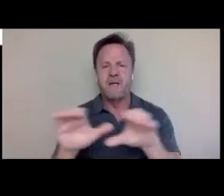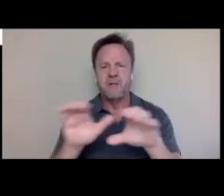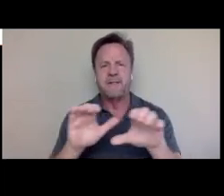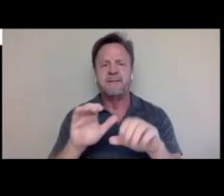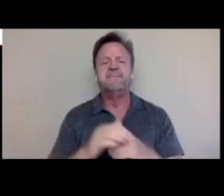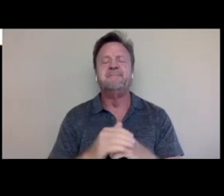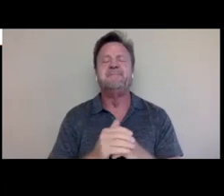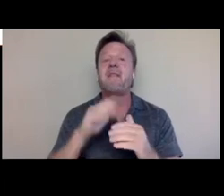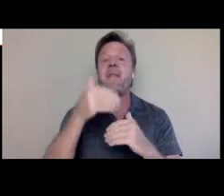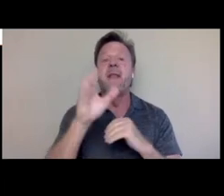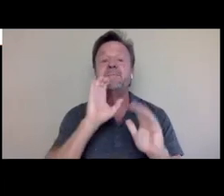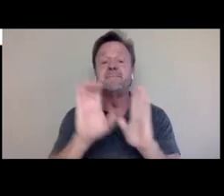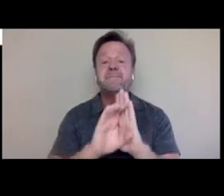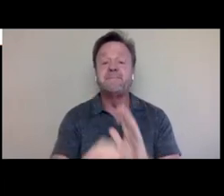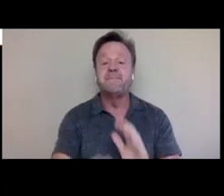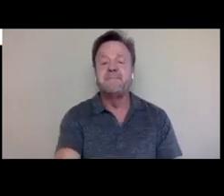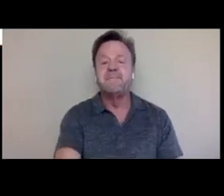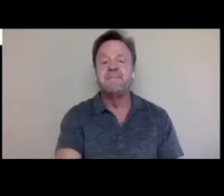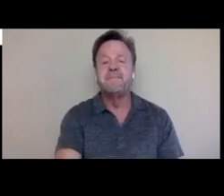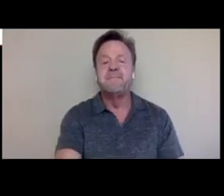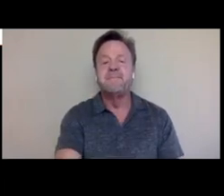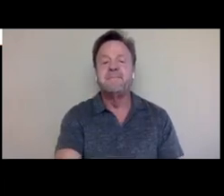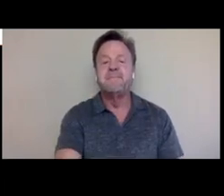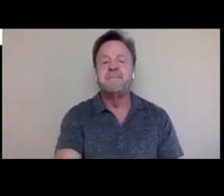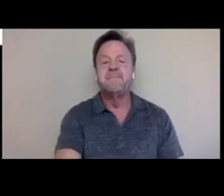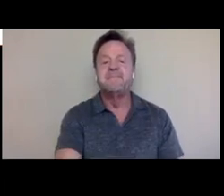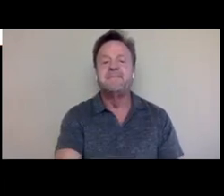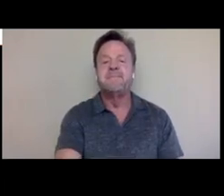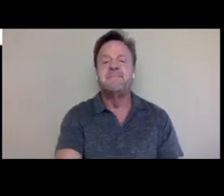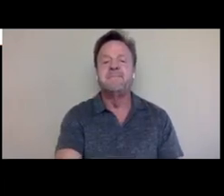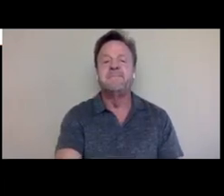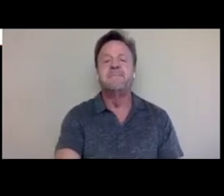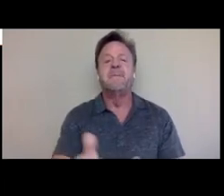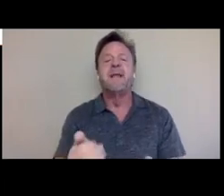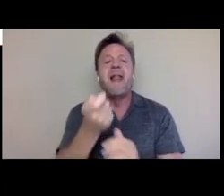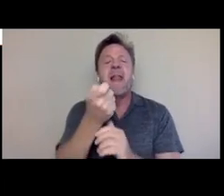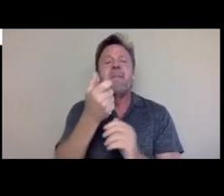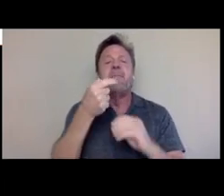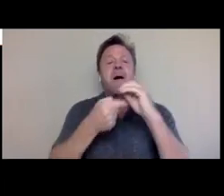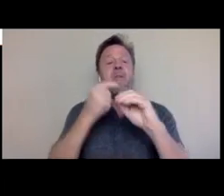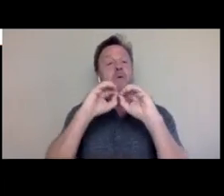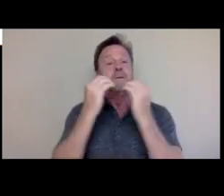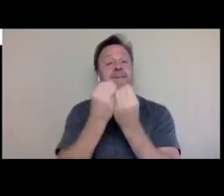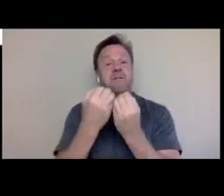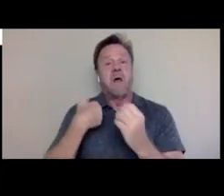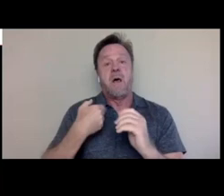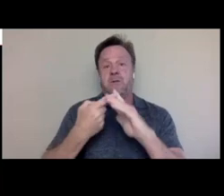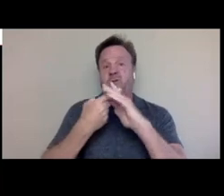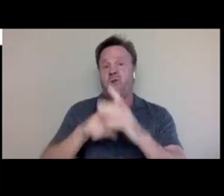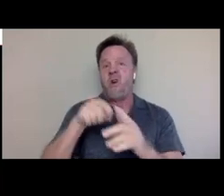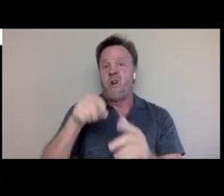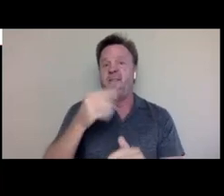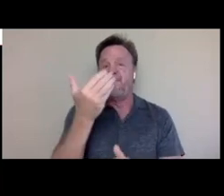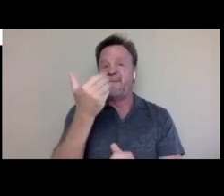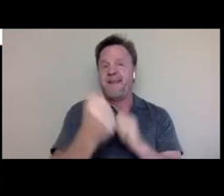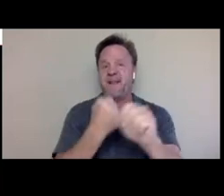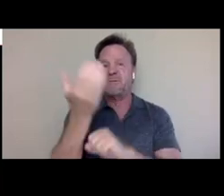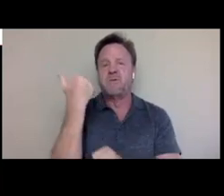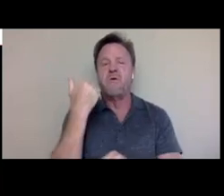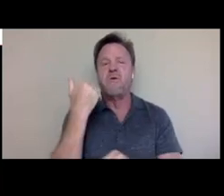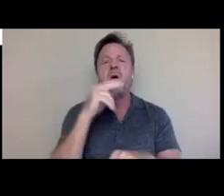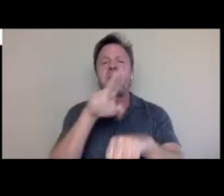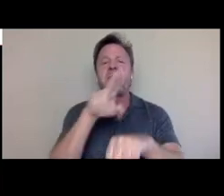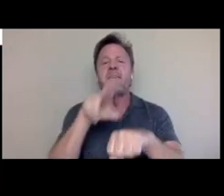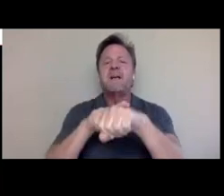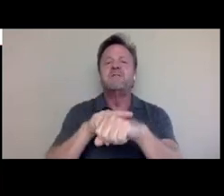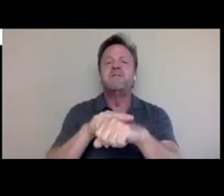please. So a little bit about the organization I started 15 years ago, National Disability